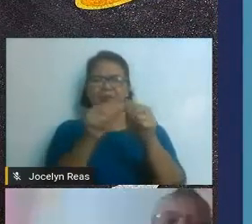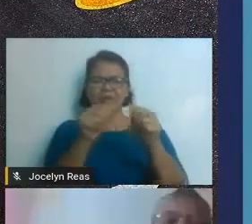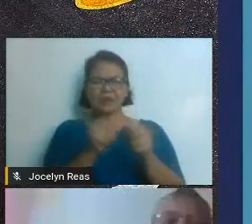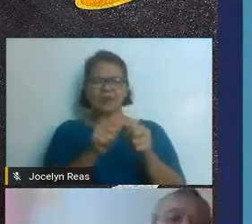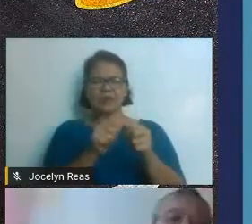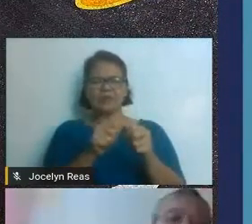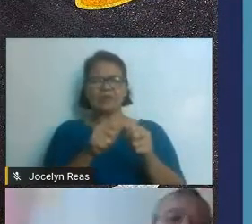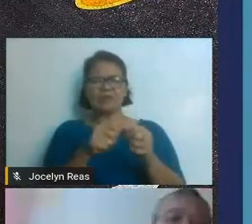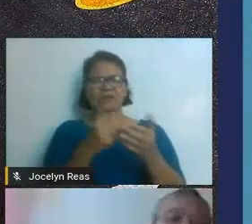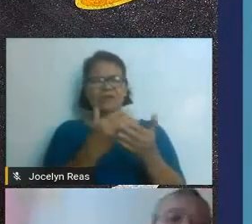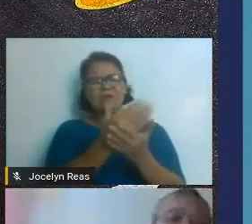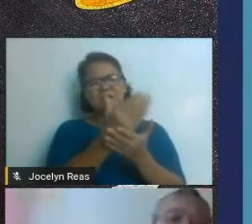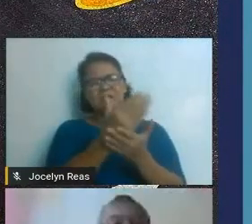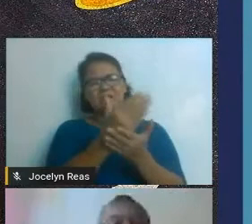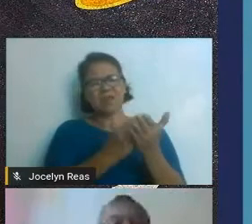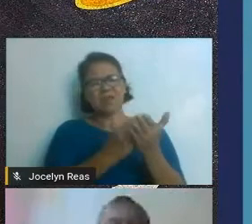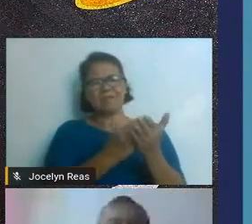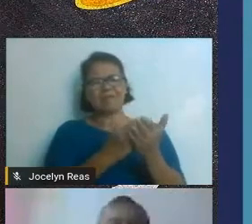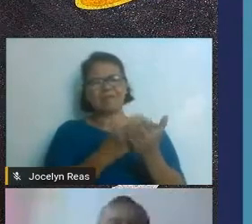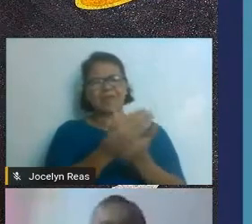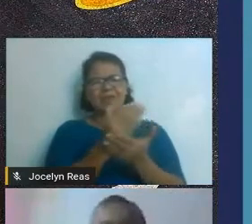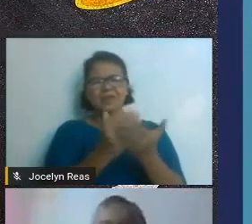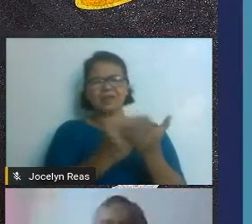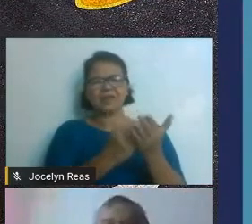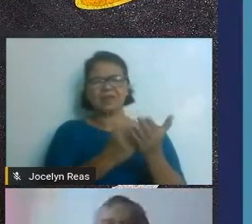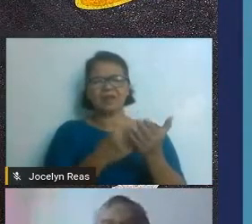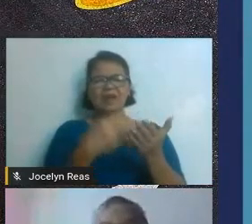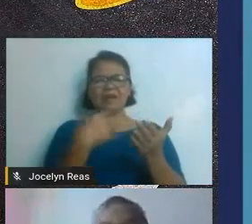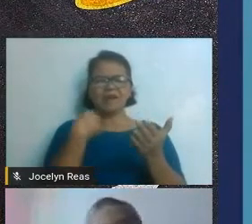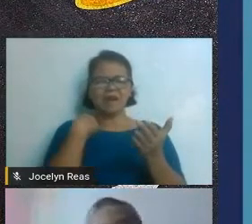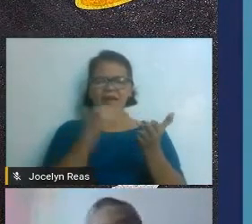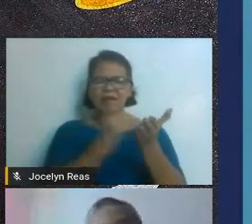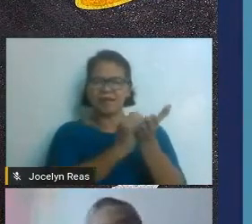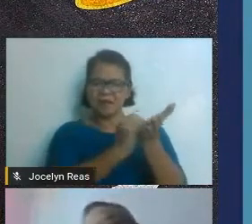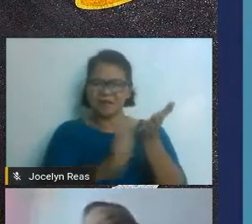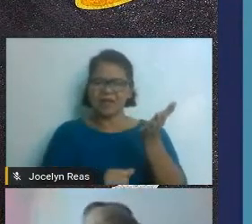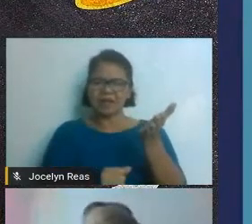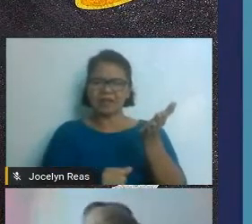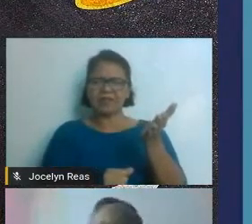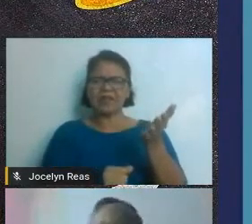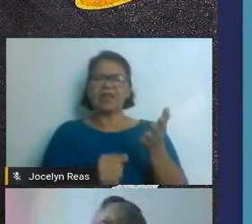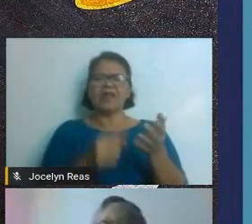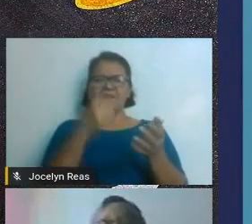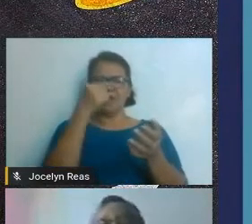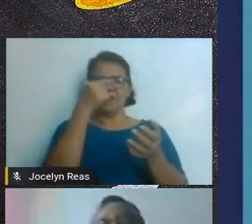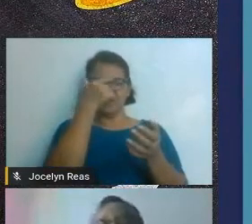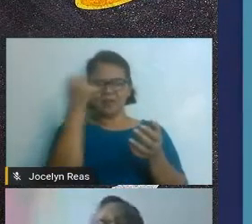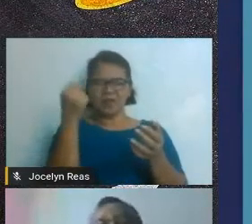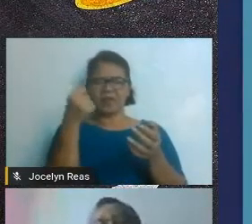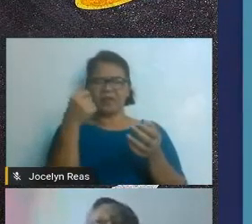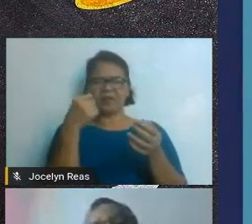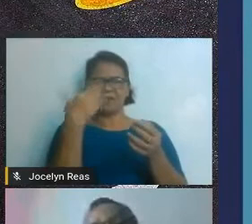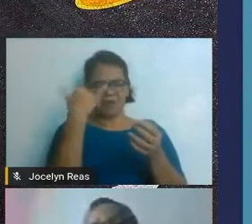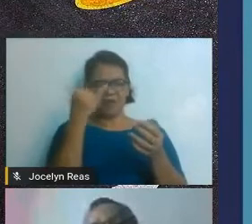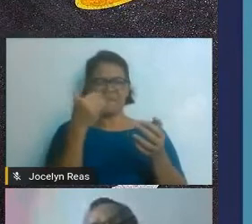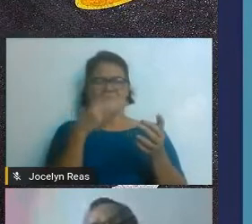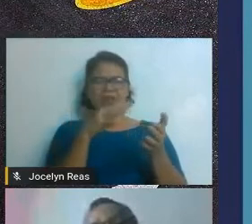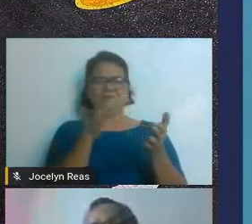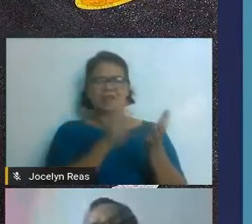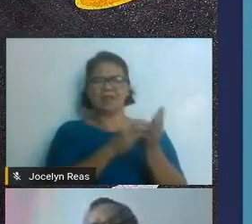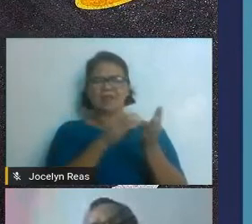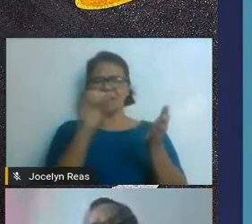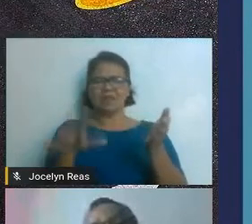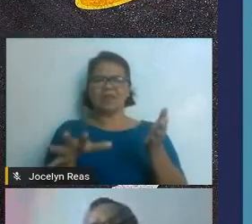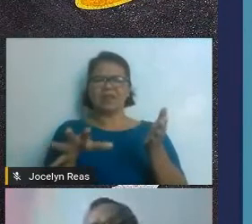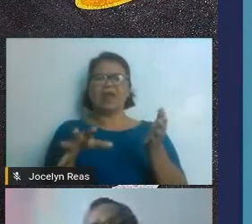learned earlier, may mga inalis, drop, due to the following reasons. Ano yung mga dahilan bakit inalis? They are too specific,